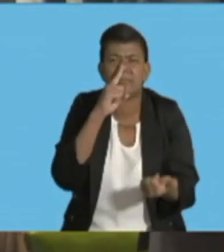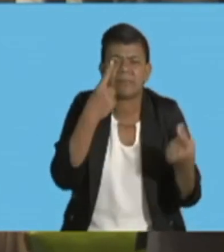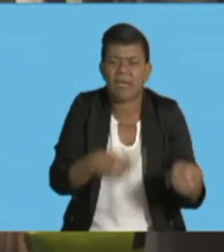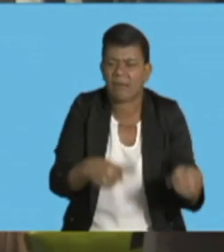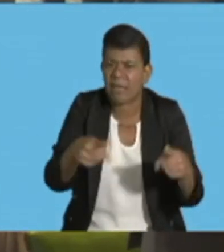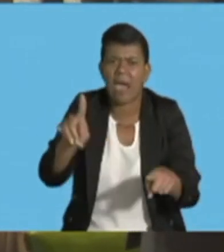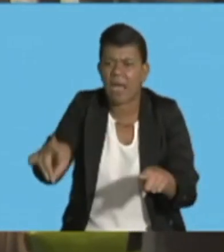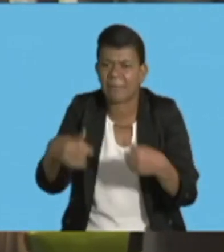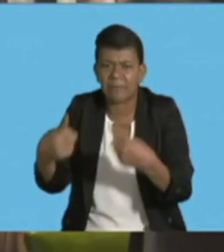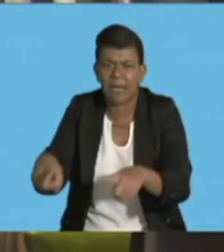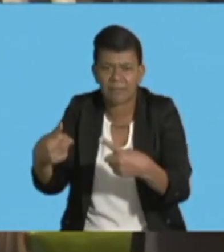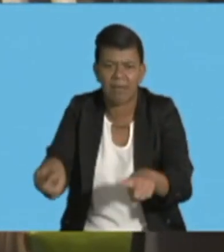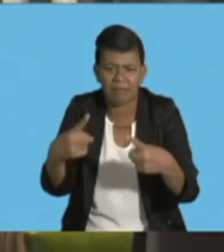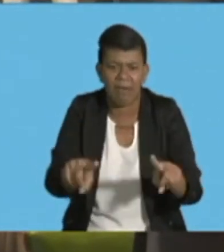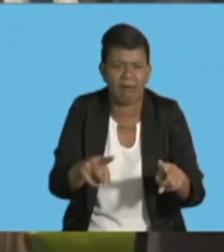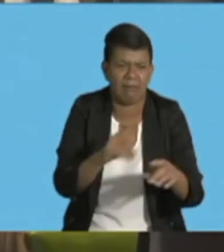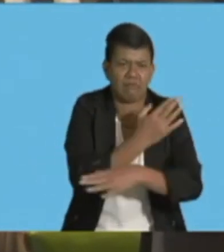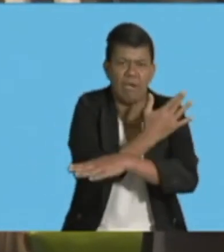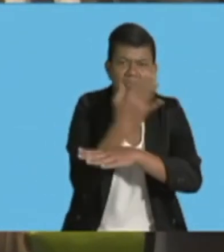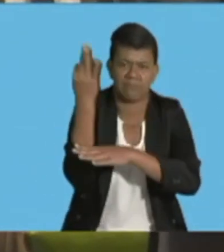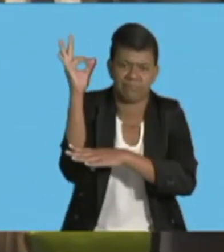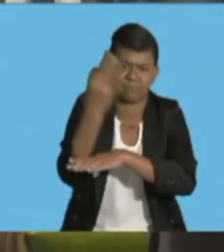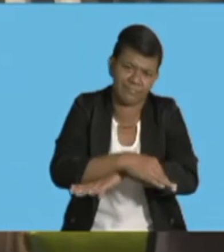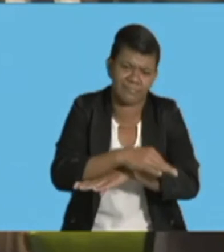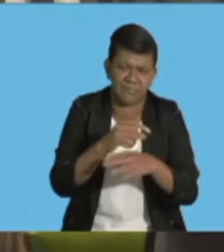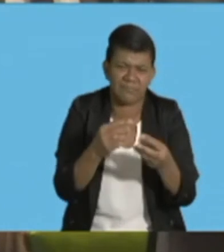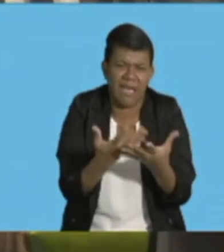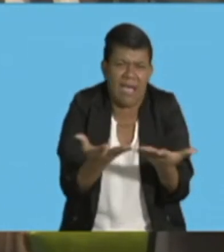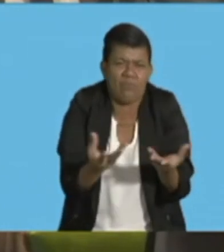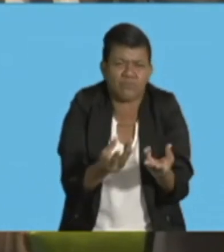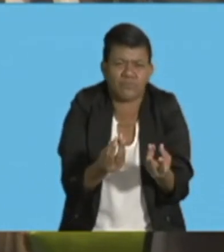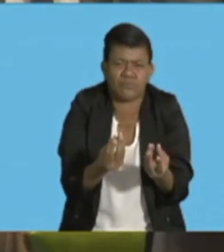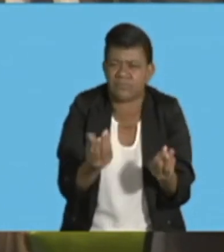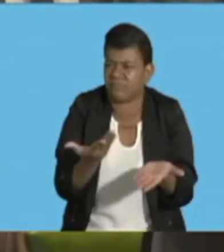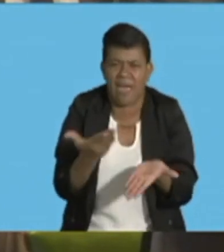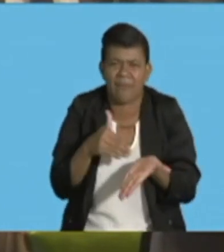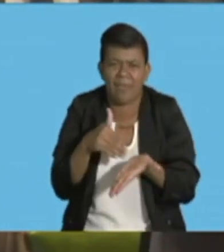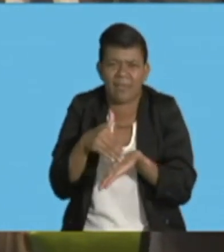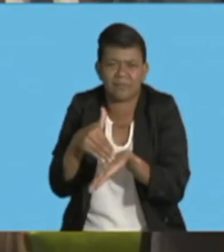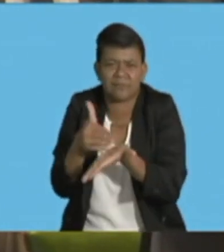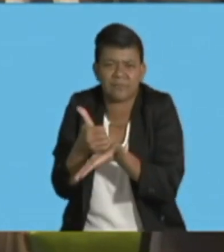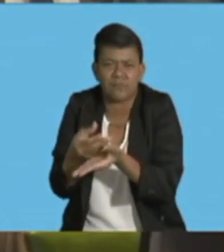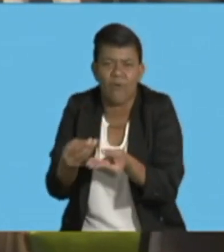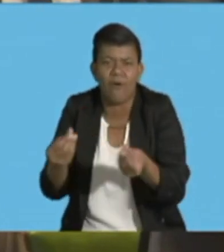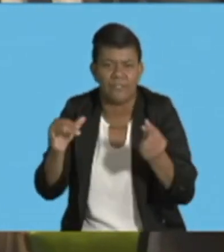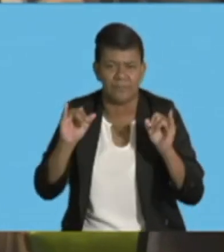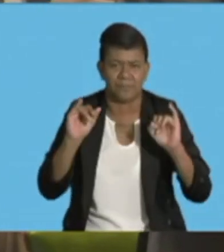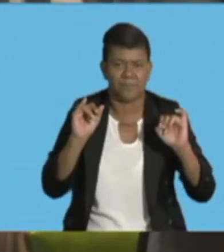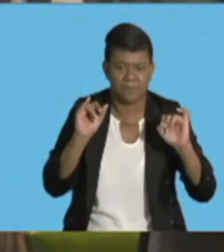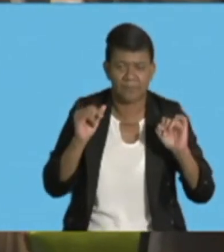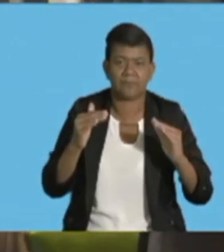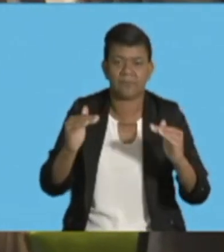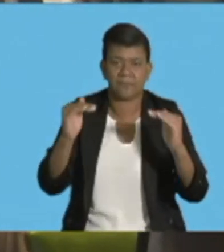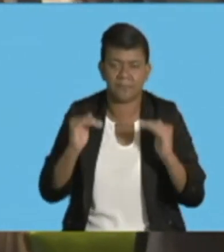change. Mr. Speaker, sir, in line with Fiji's priority to reduce the cost of financing and improve the presence of IFIs in the climate